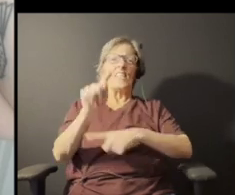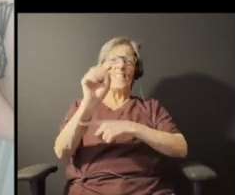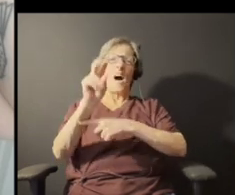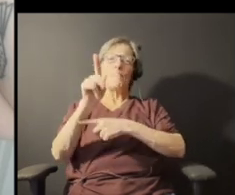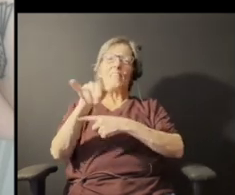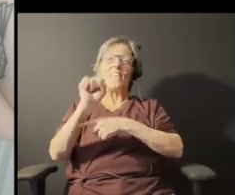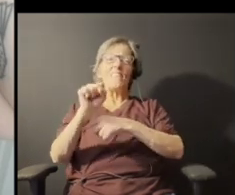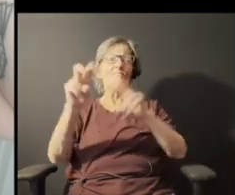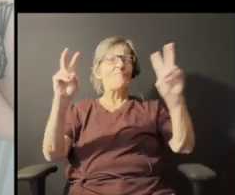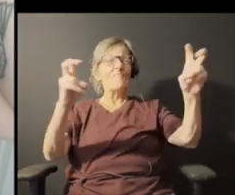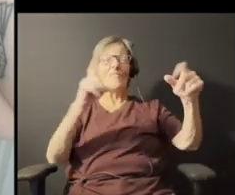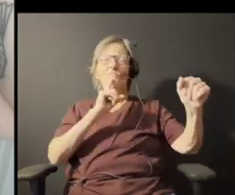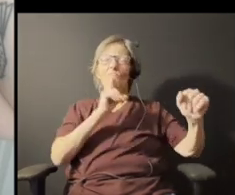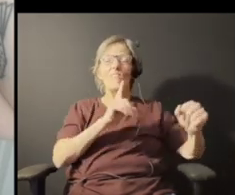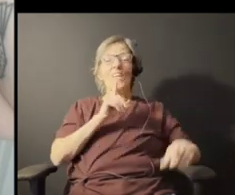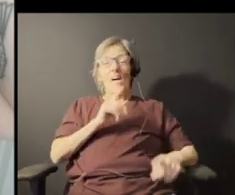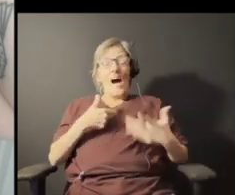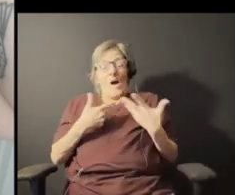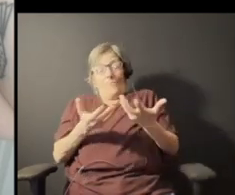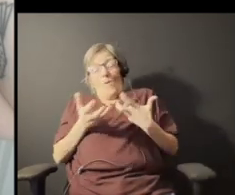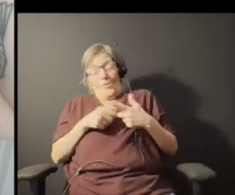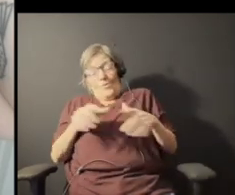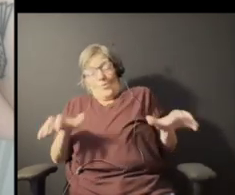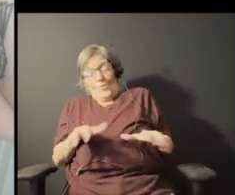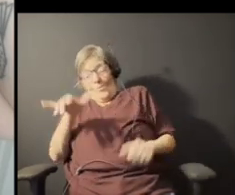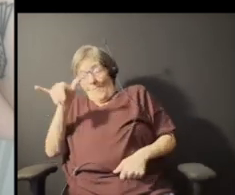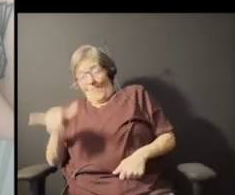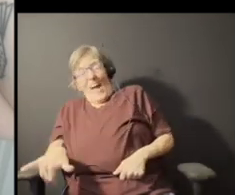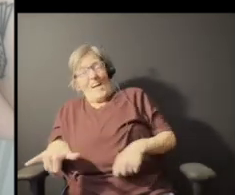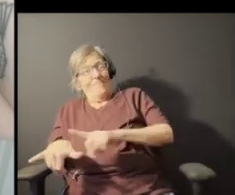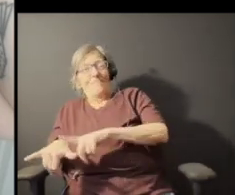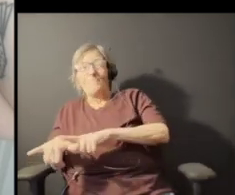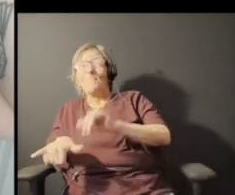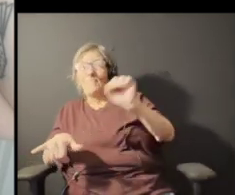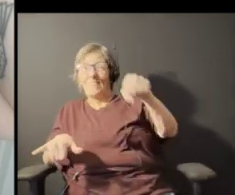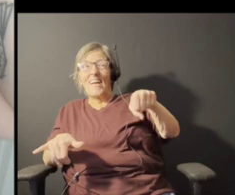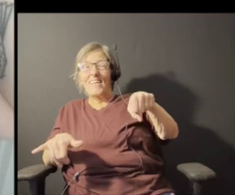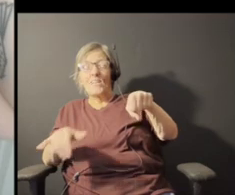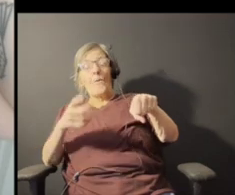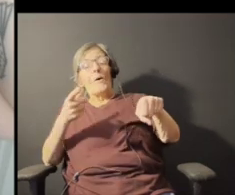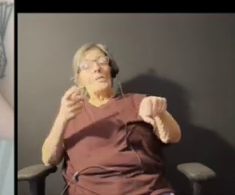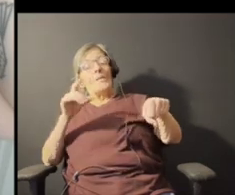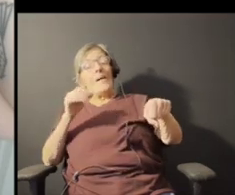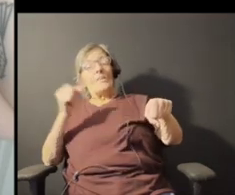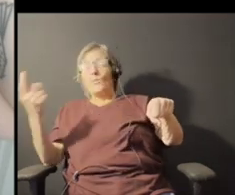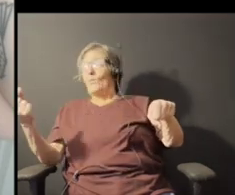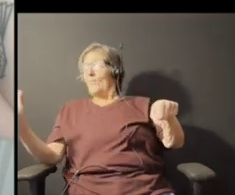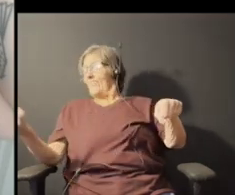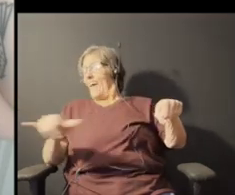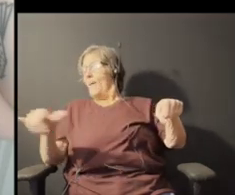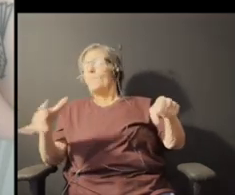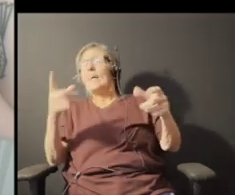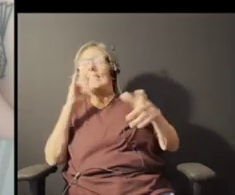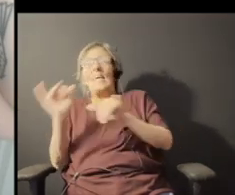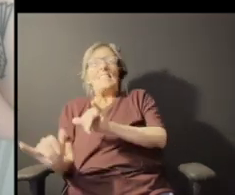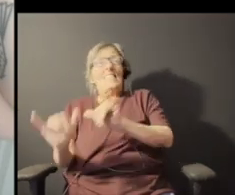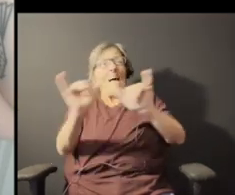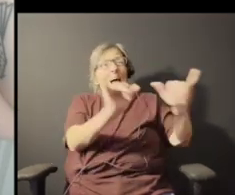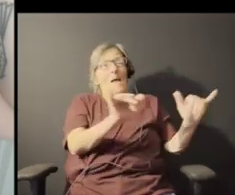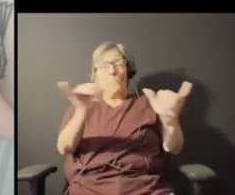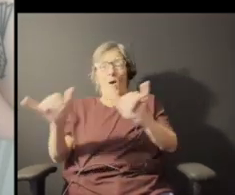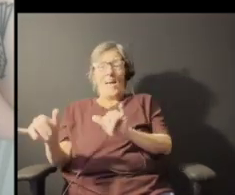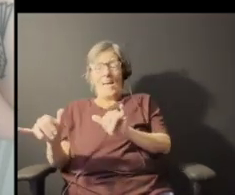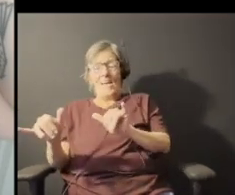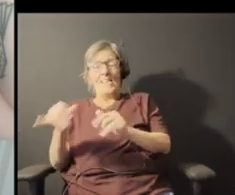you. Yeah, that was really what I wanted to do, because I wanted to do something in the same way